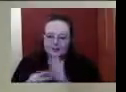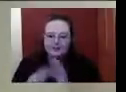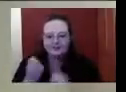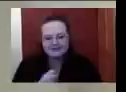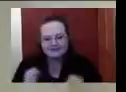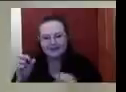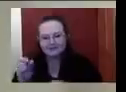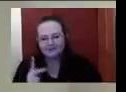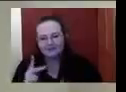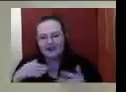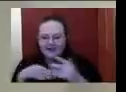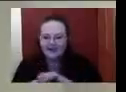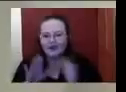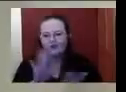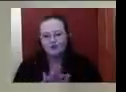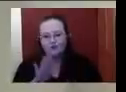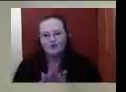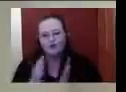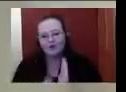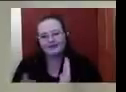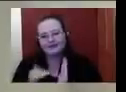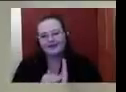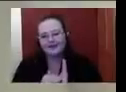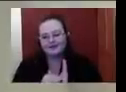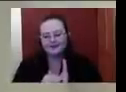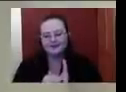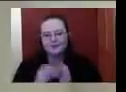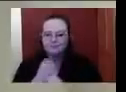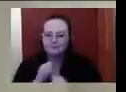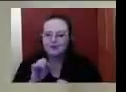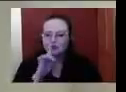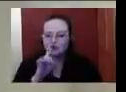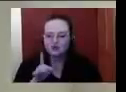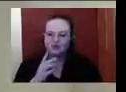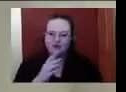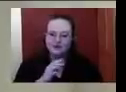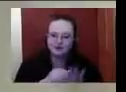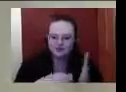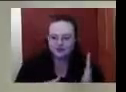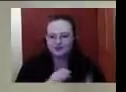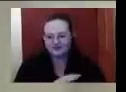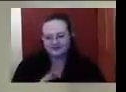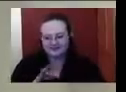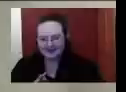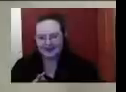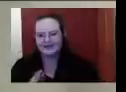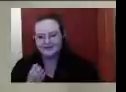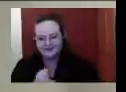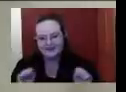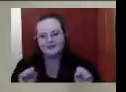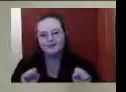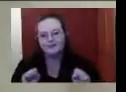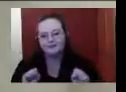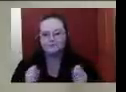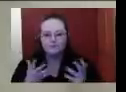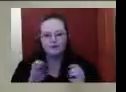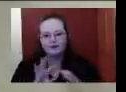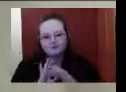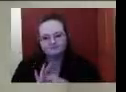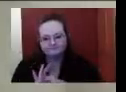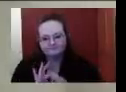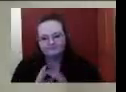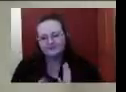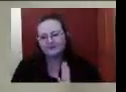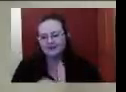staff. We'll continue to do that. We're looking to re-engage our students in as many ways possible and